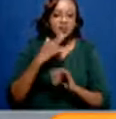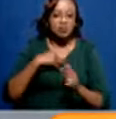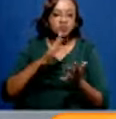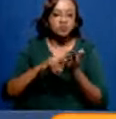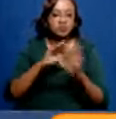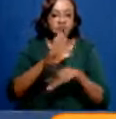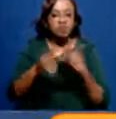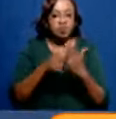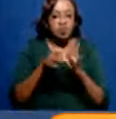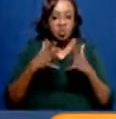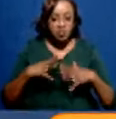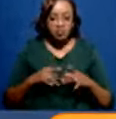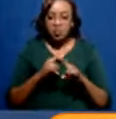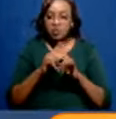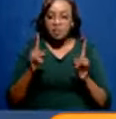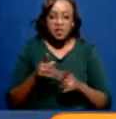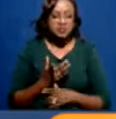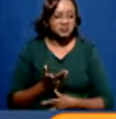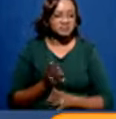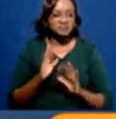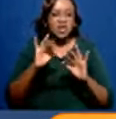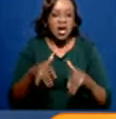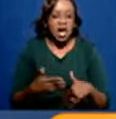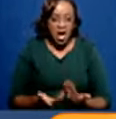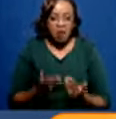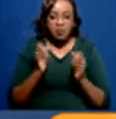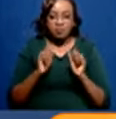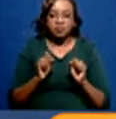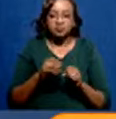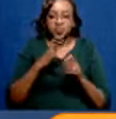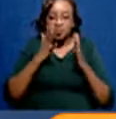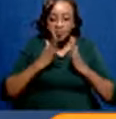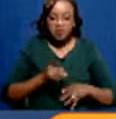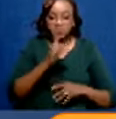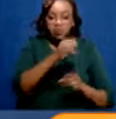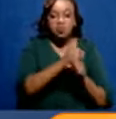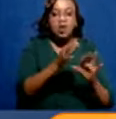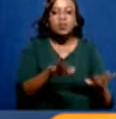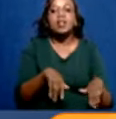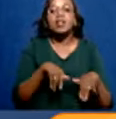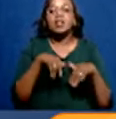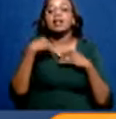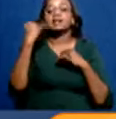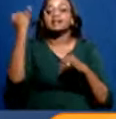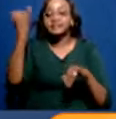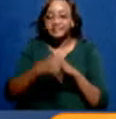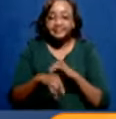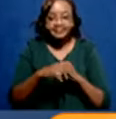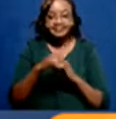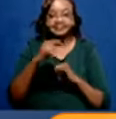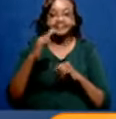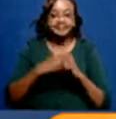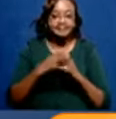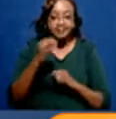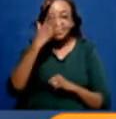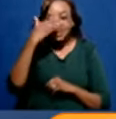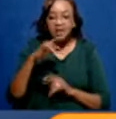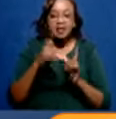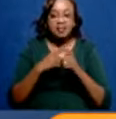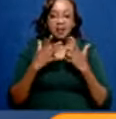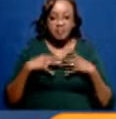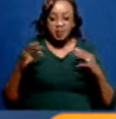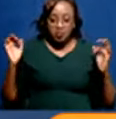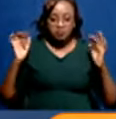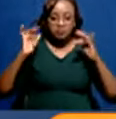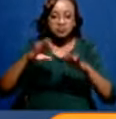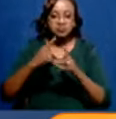what makes an employee in the formal sector not to delay until the 90th day, so that when everyone else is being deducted,